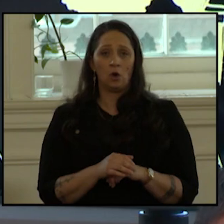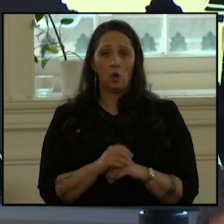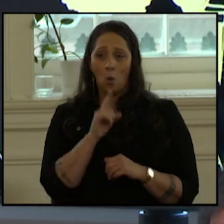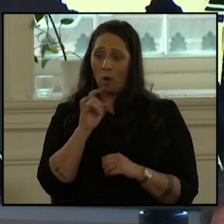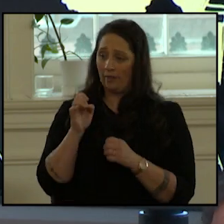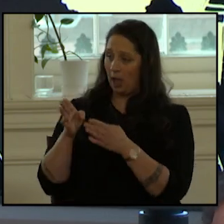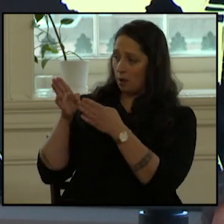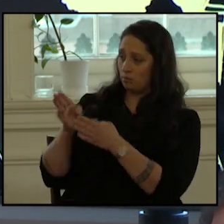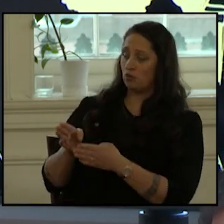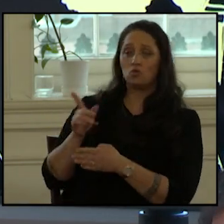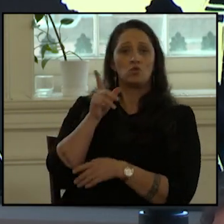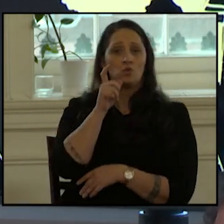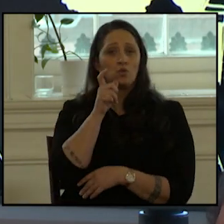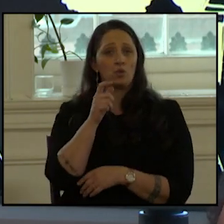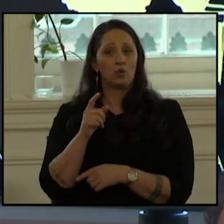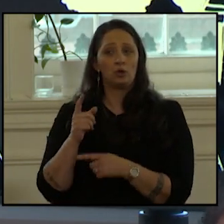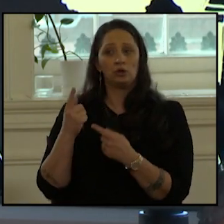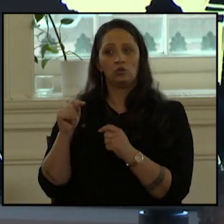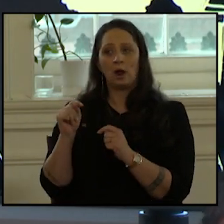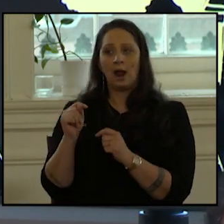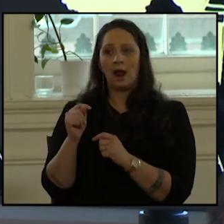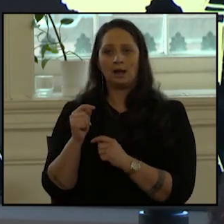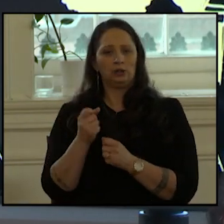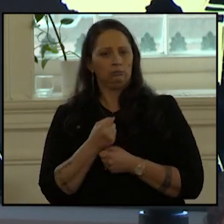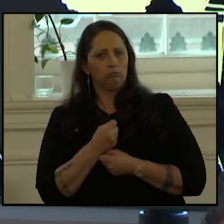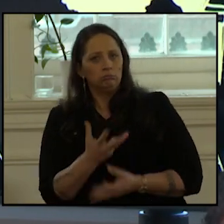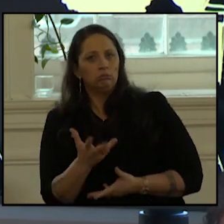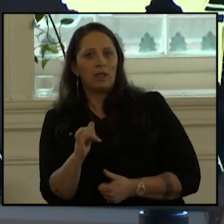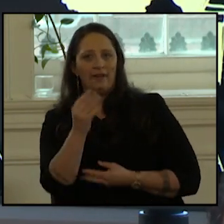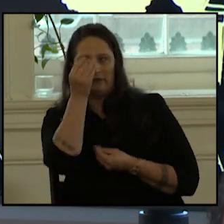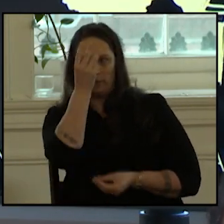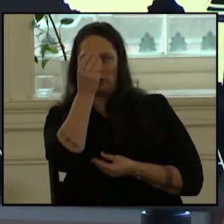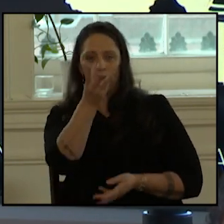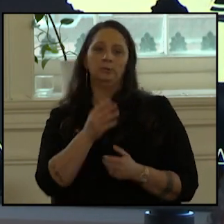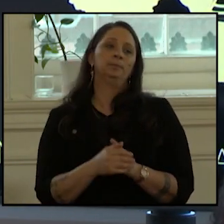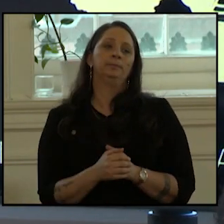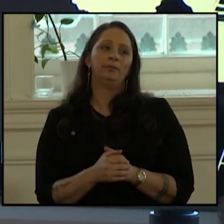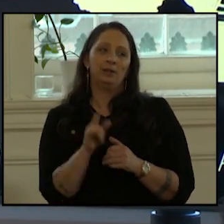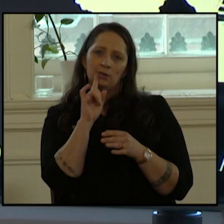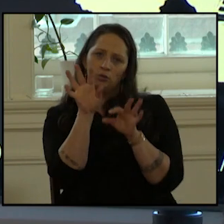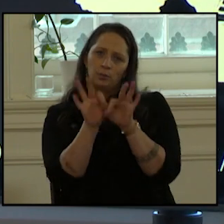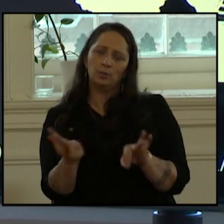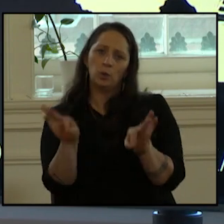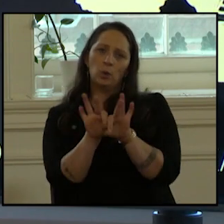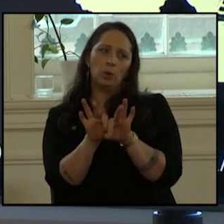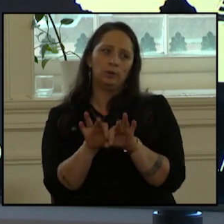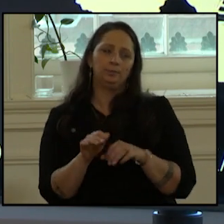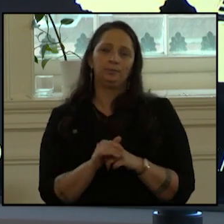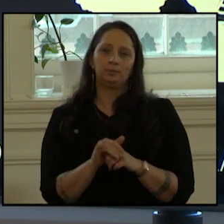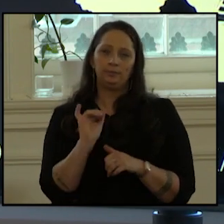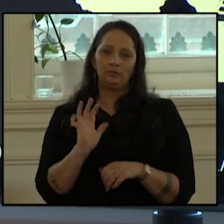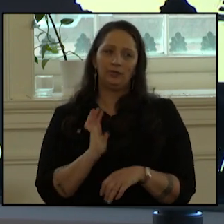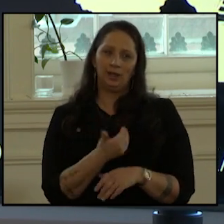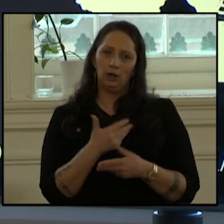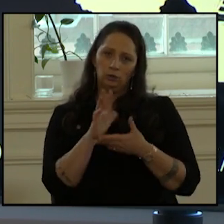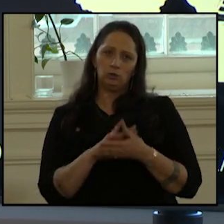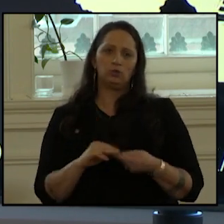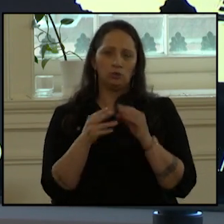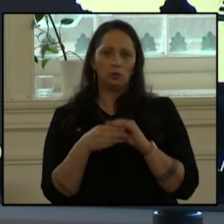person who's trying to get that information out. So it's important that our